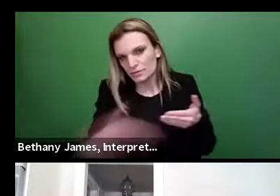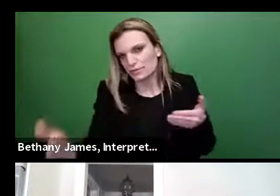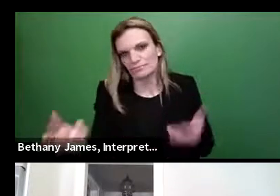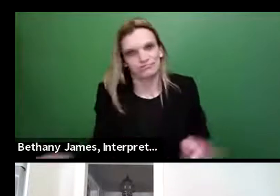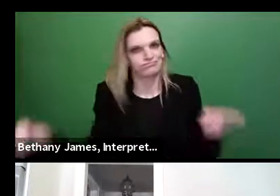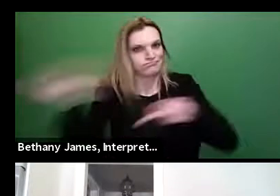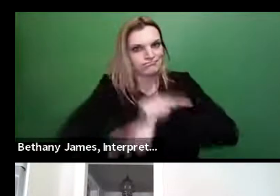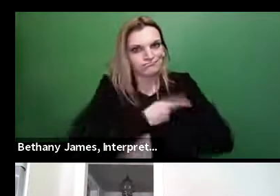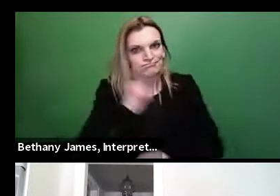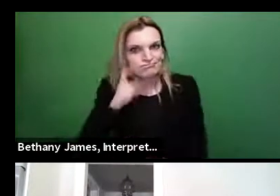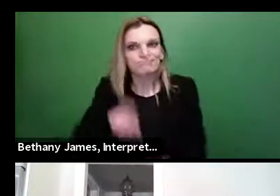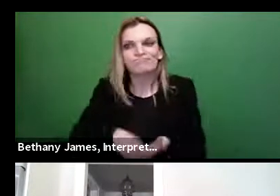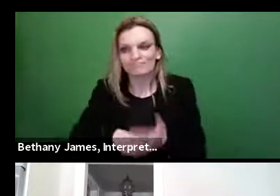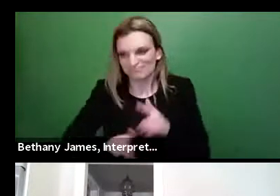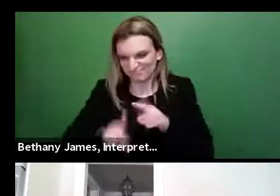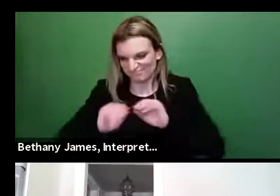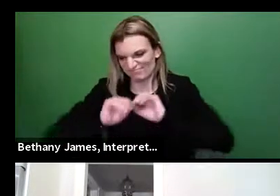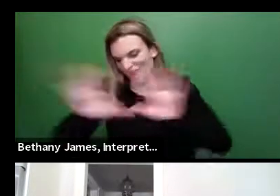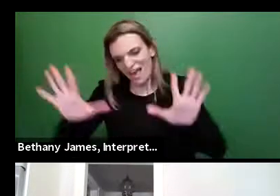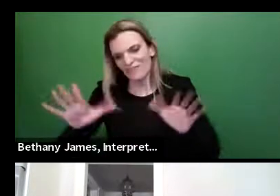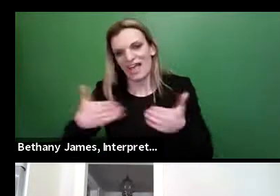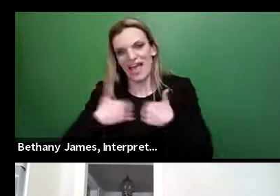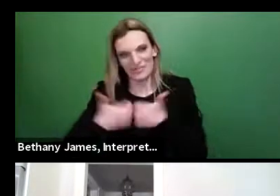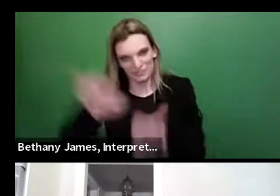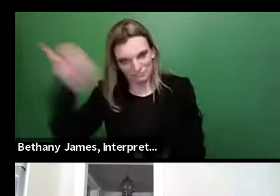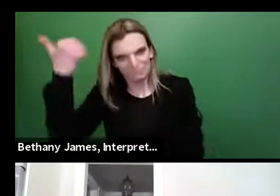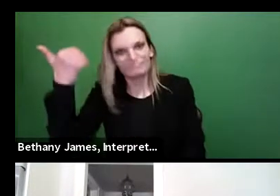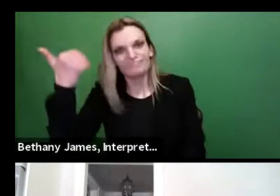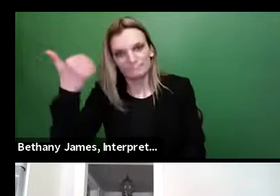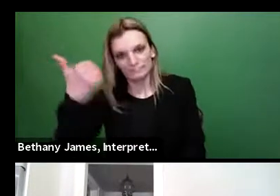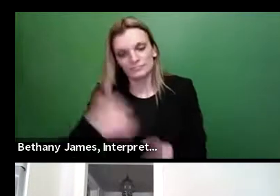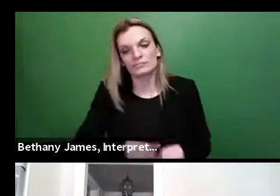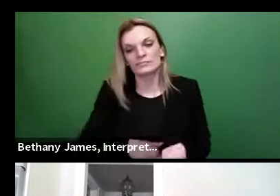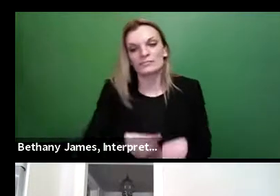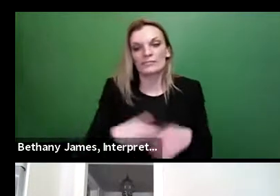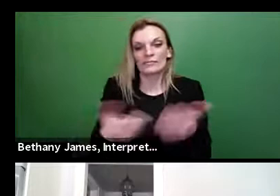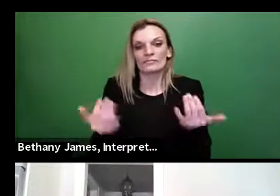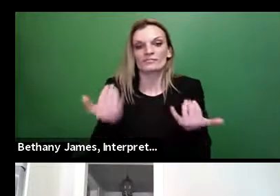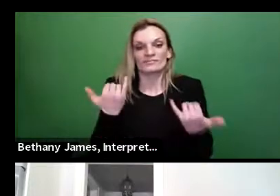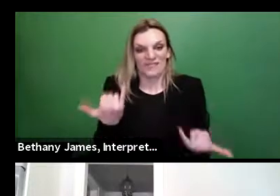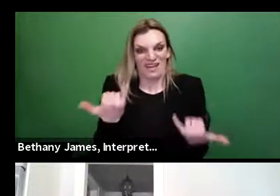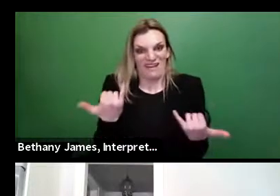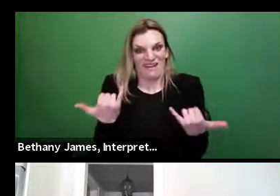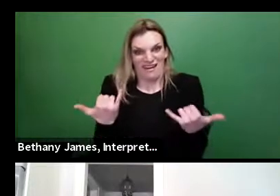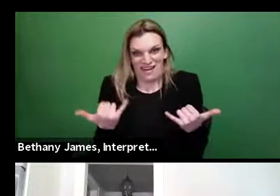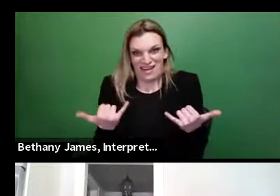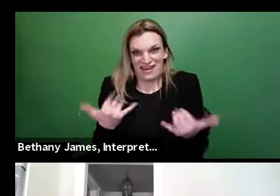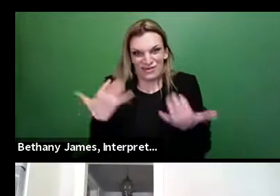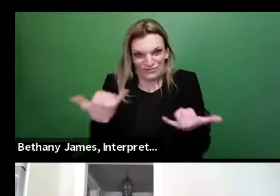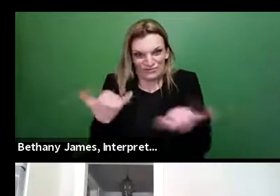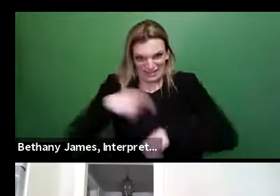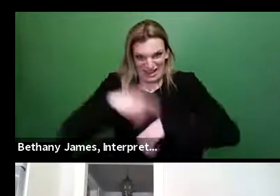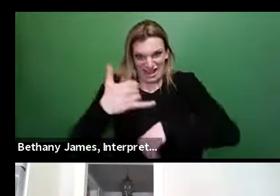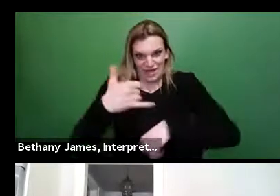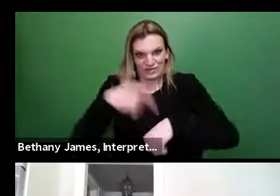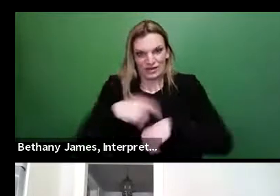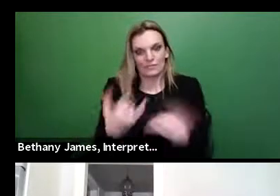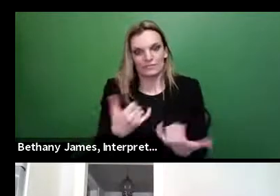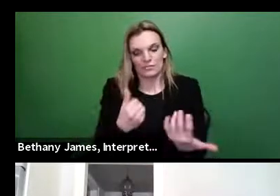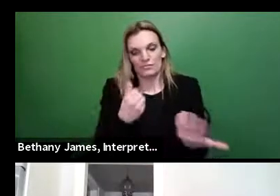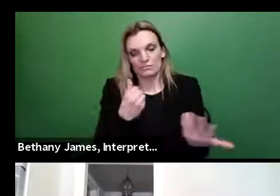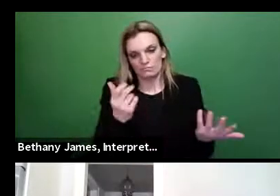ago, for the second time in history, women held more jobs than men in the US economy. But